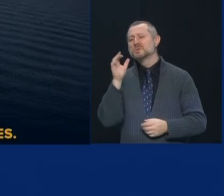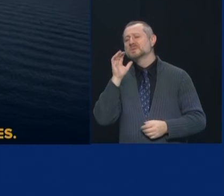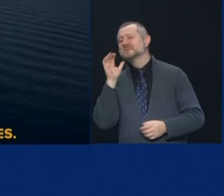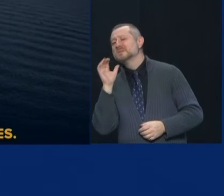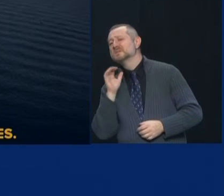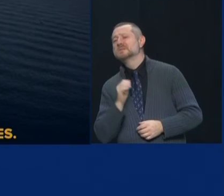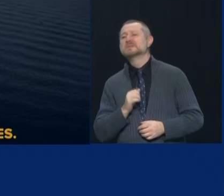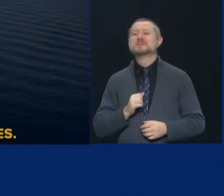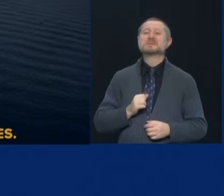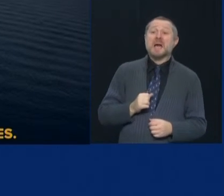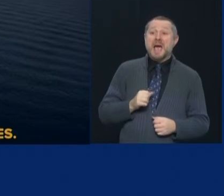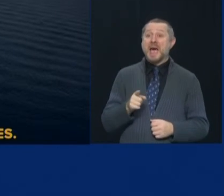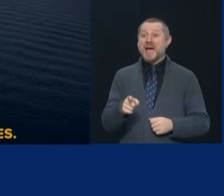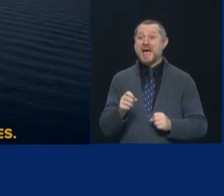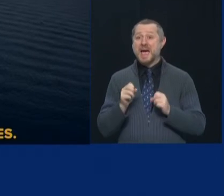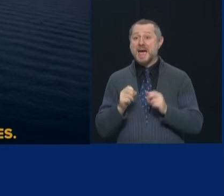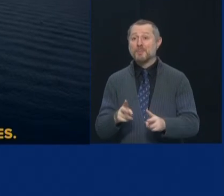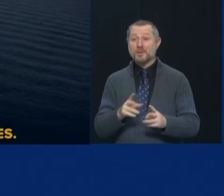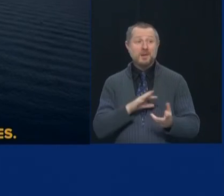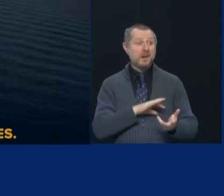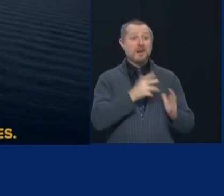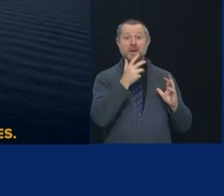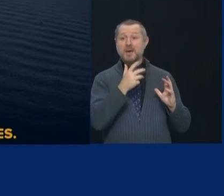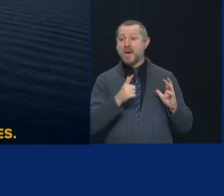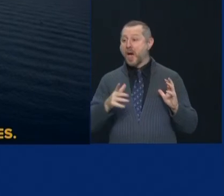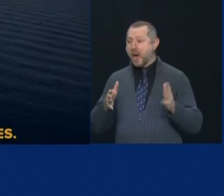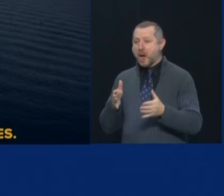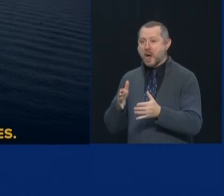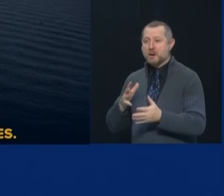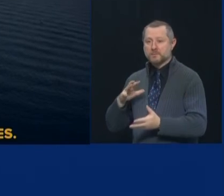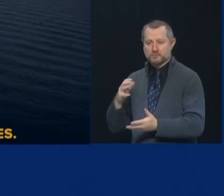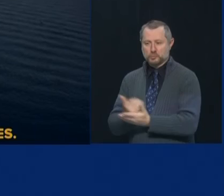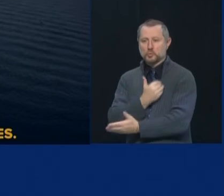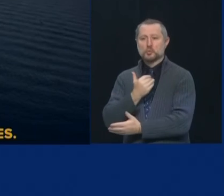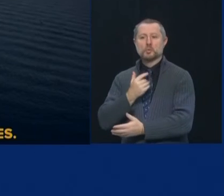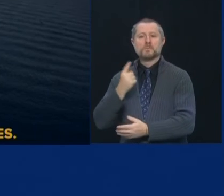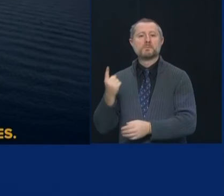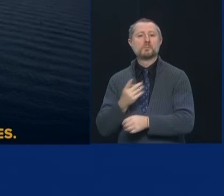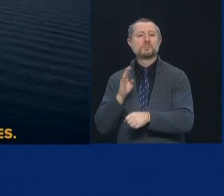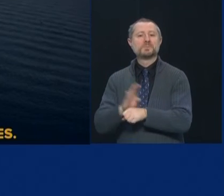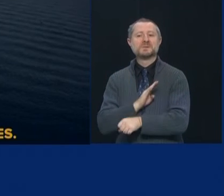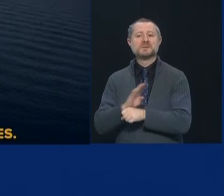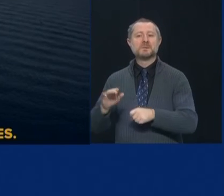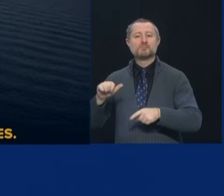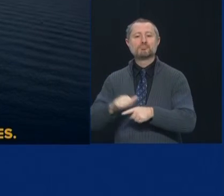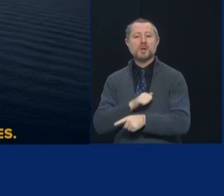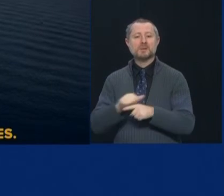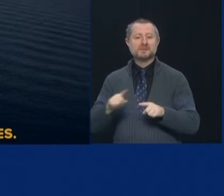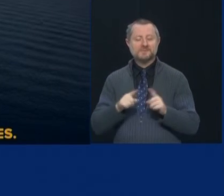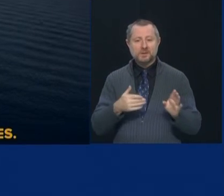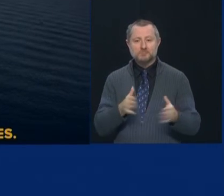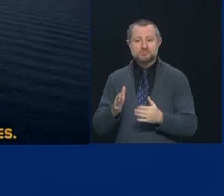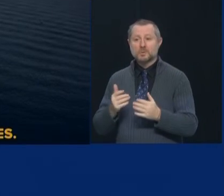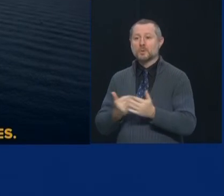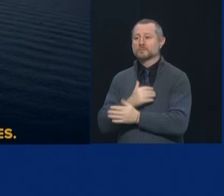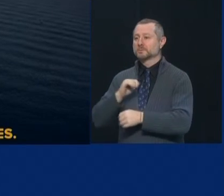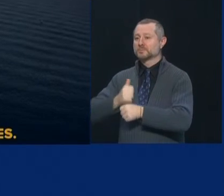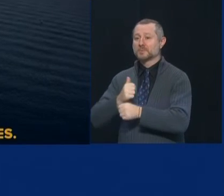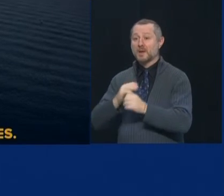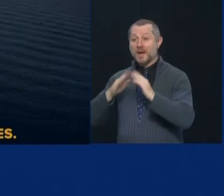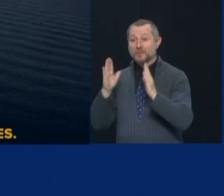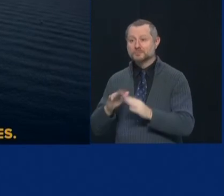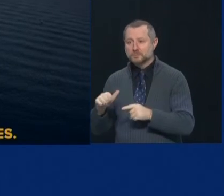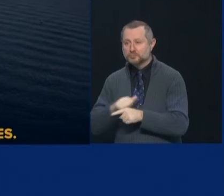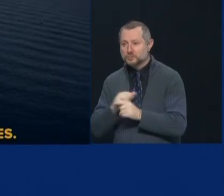this period of disruption? You're going to have new business practices. You're going to have new housing practices. You're going to have different